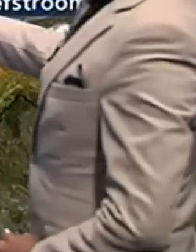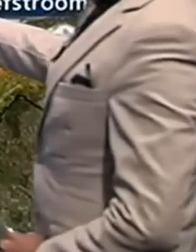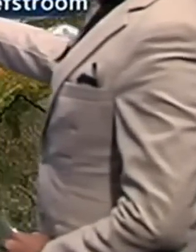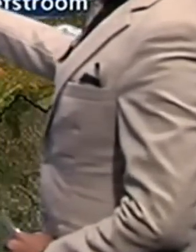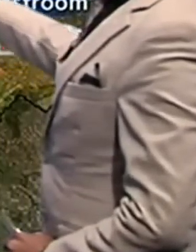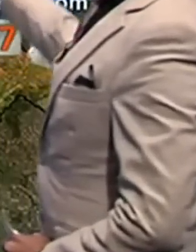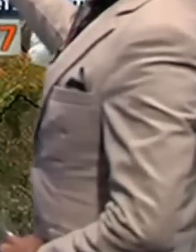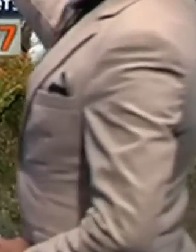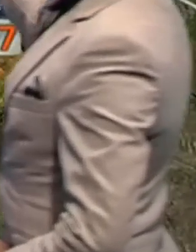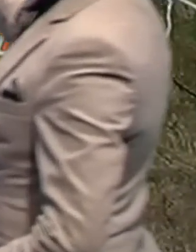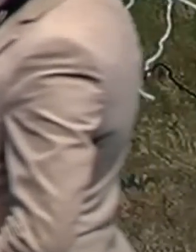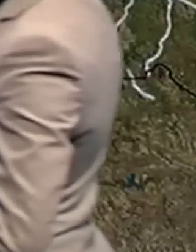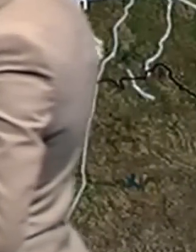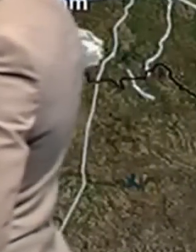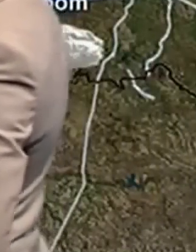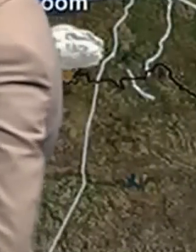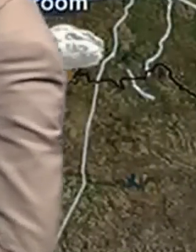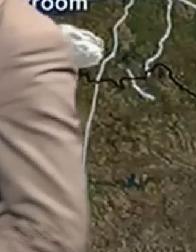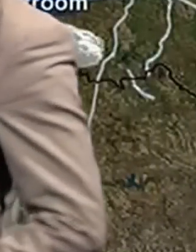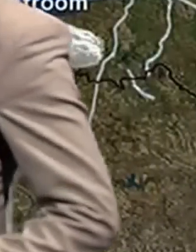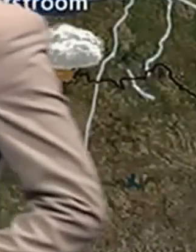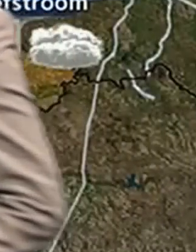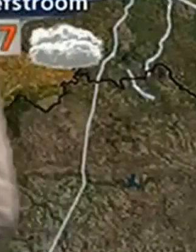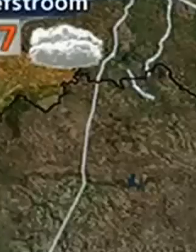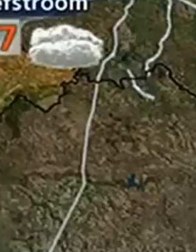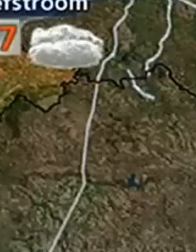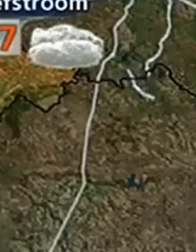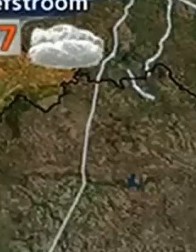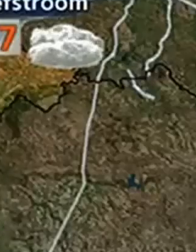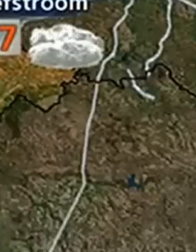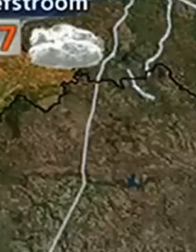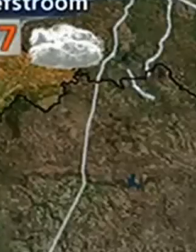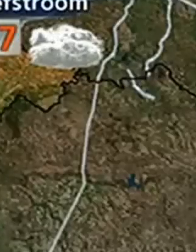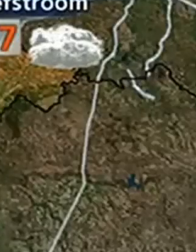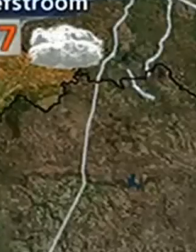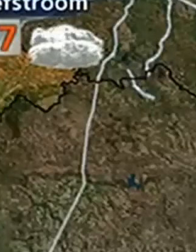go rotogela ka Rustenburg le gona ka Lichtenburg mo go bontšha gore ke tša masomepedi tshela